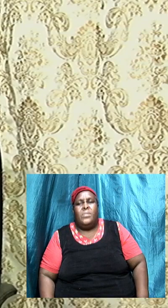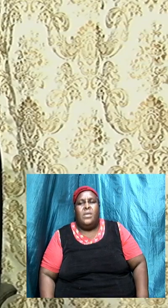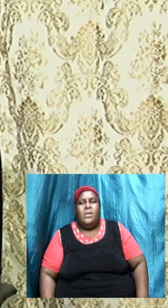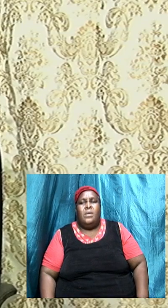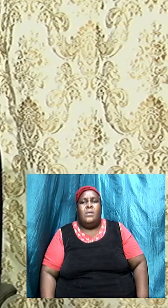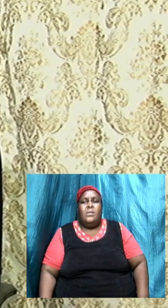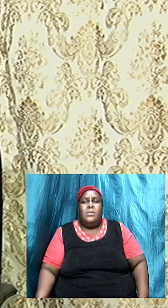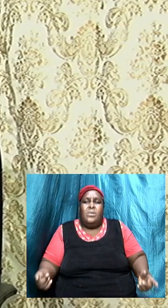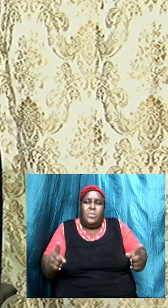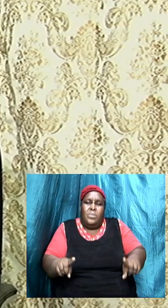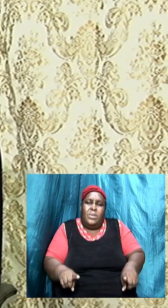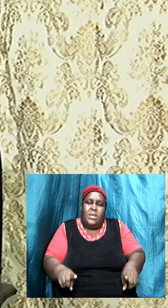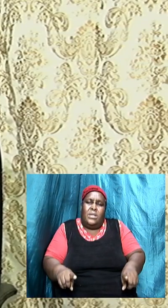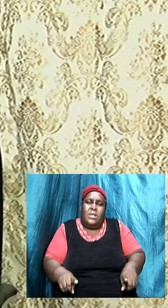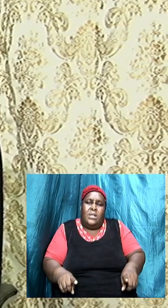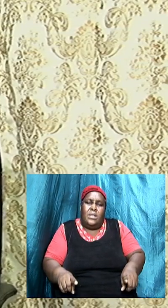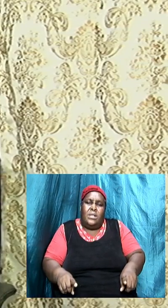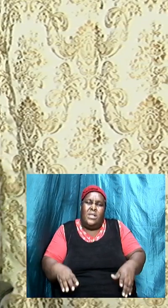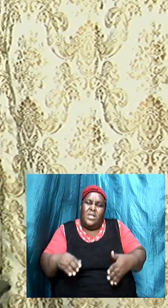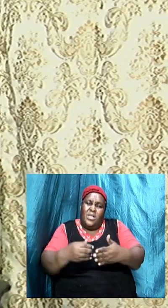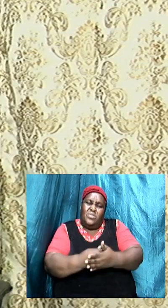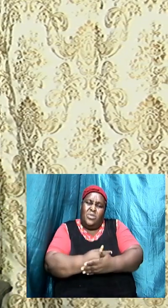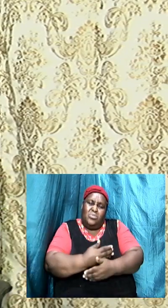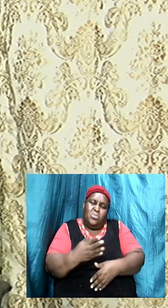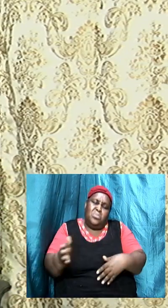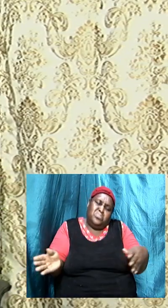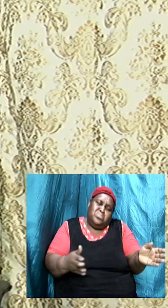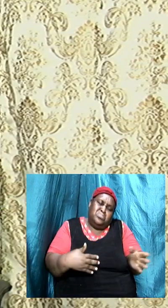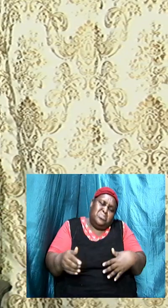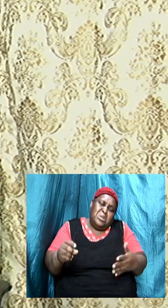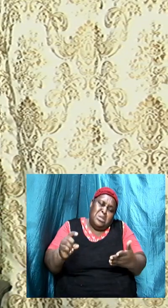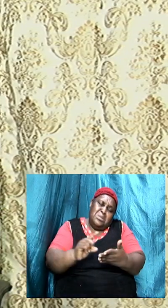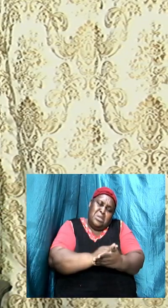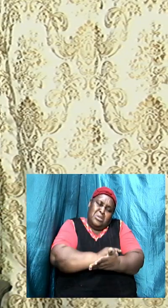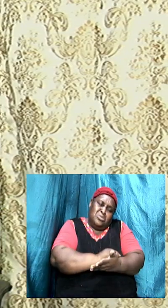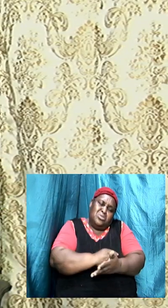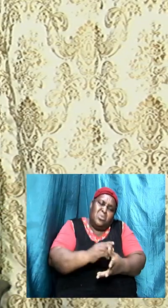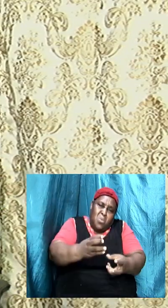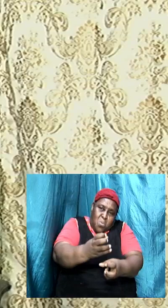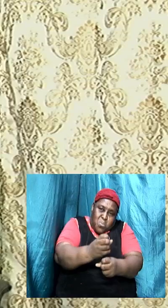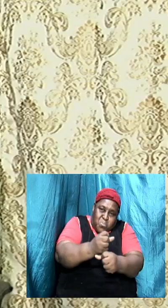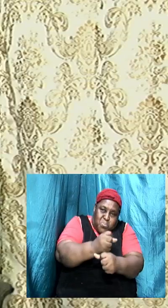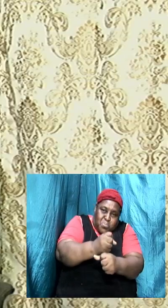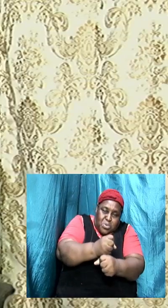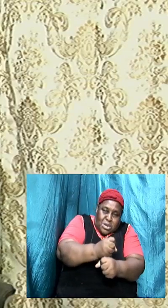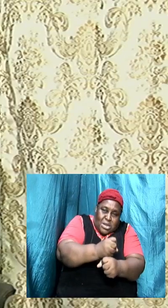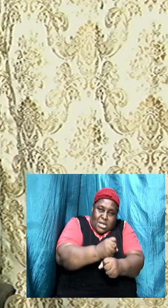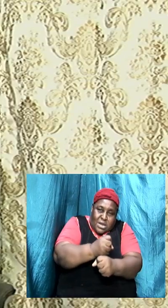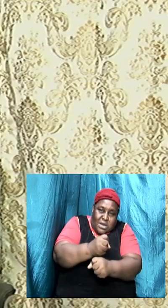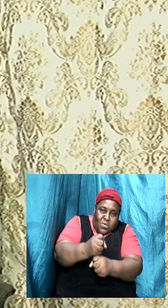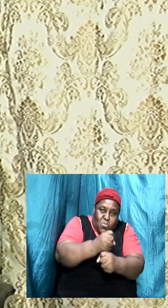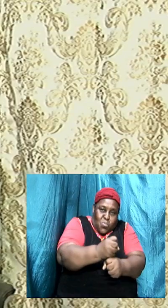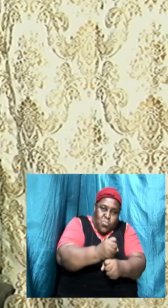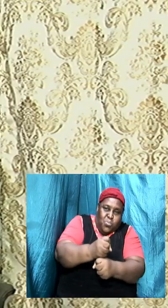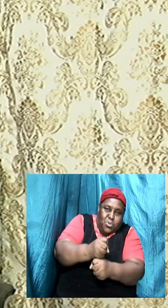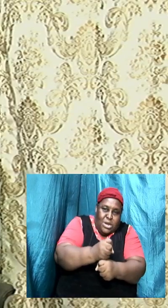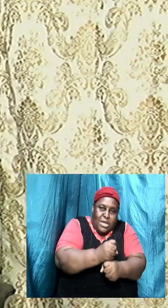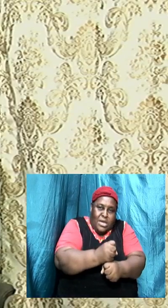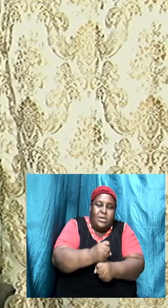While the new wind of doctrine blowing, you just hold on to what you have, hold on to what God give you.